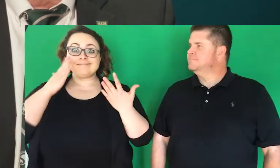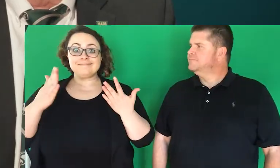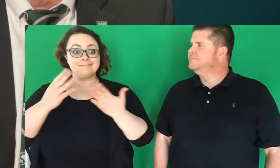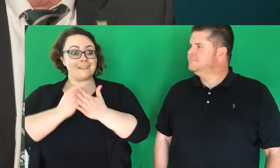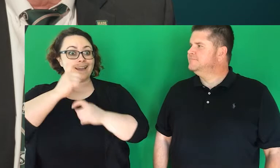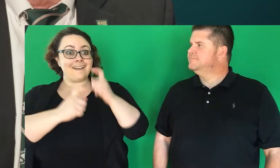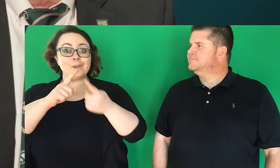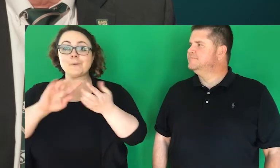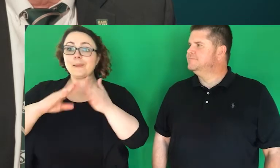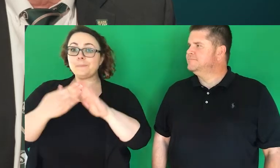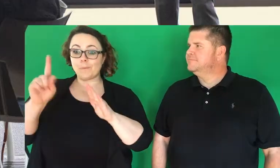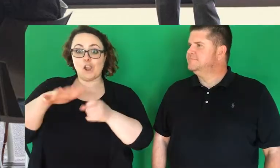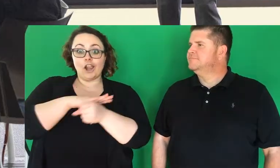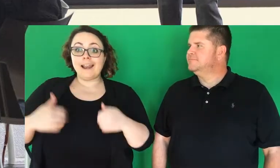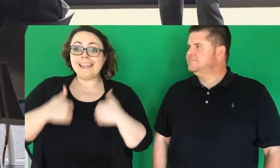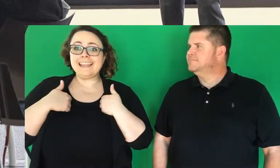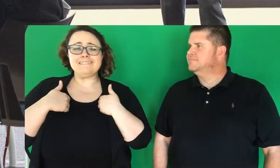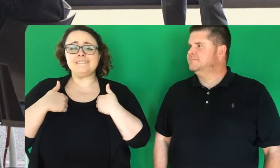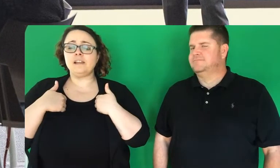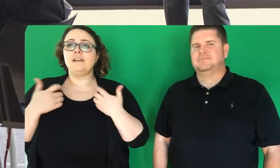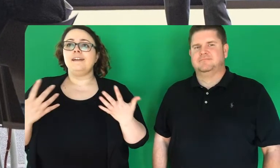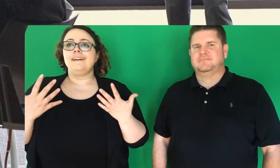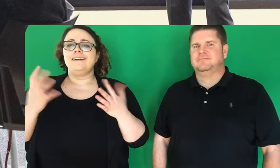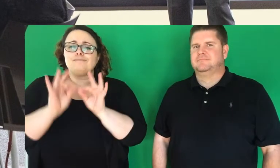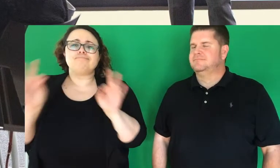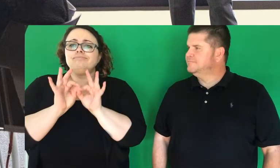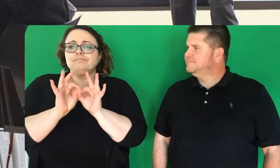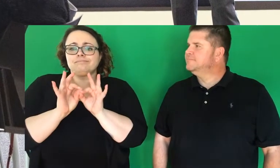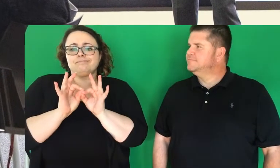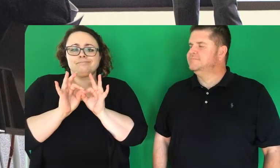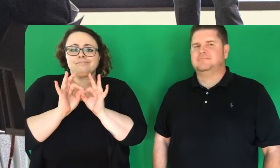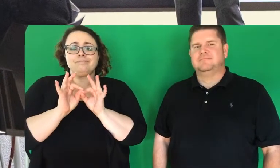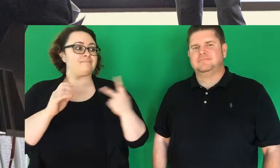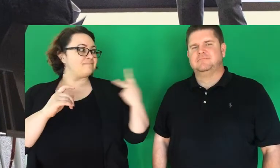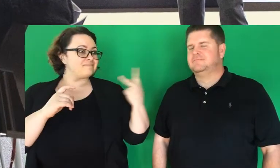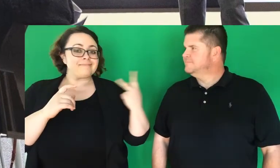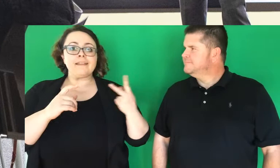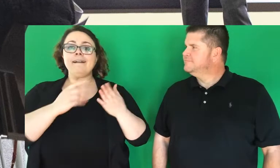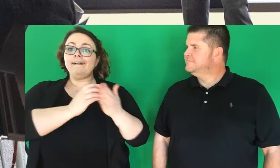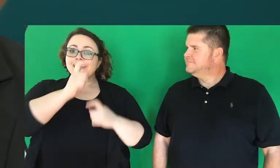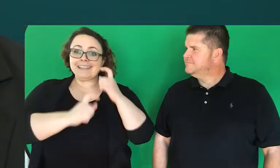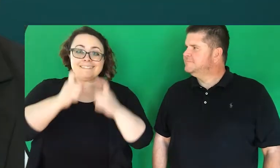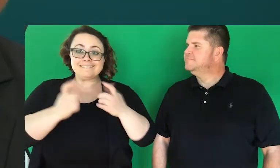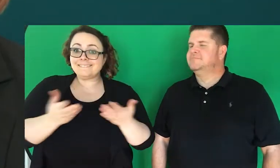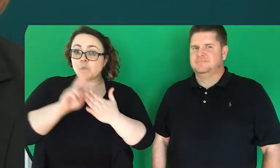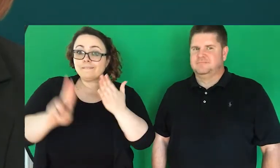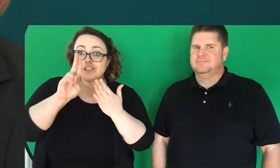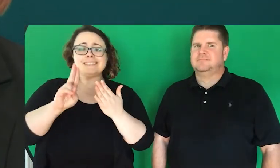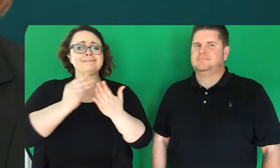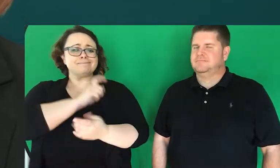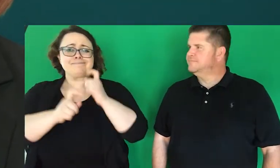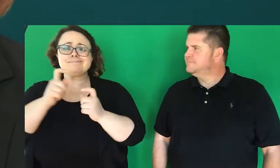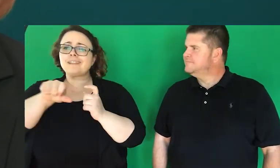the community that you live in is just so important. And Robert and I give to the university and to several